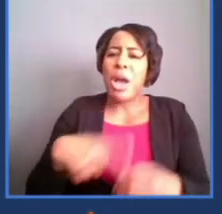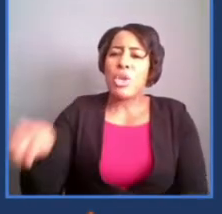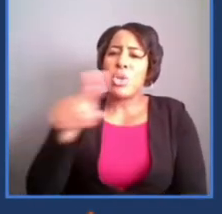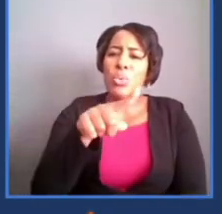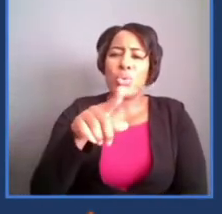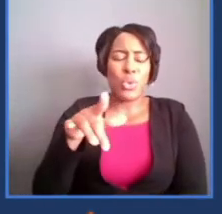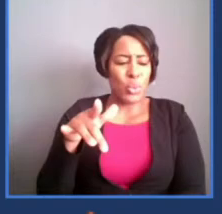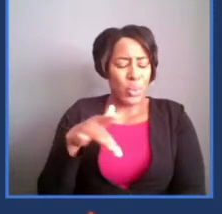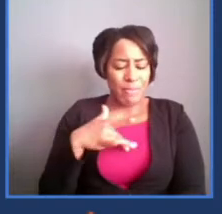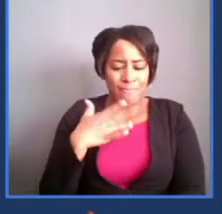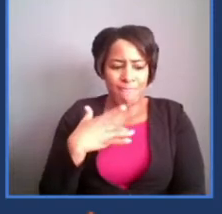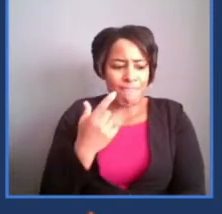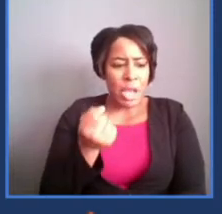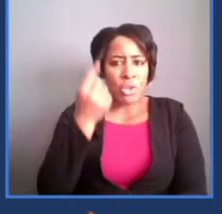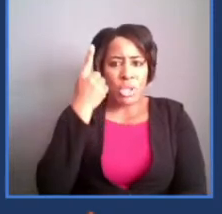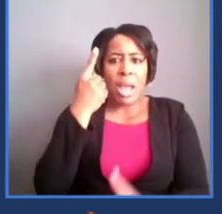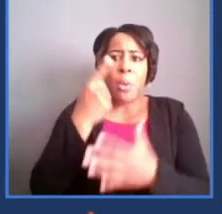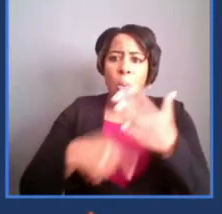achieve together.